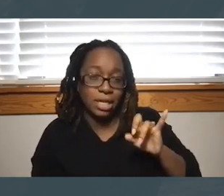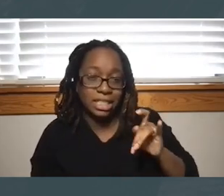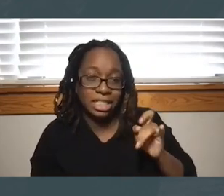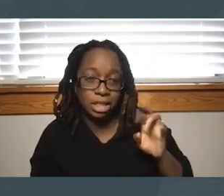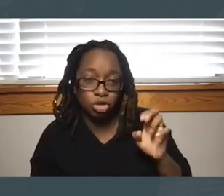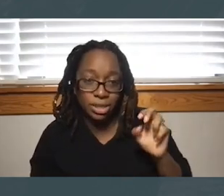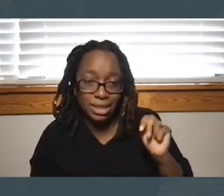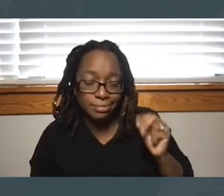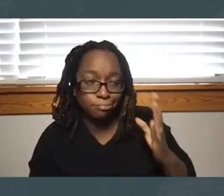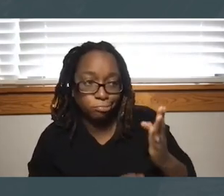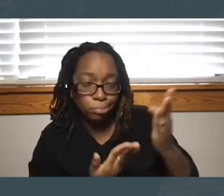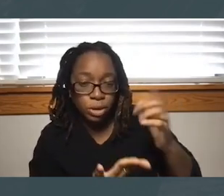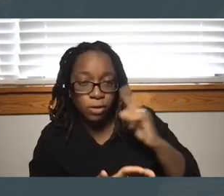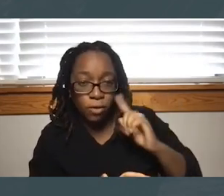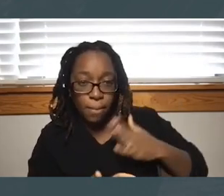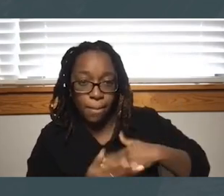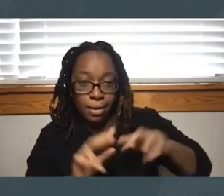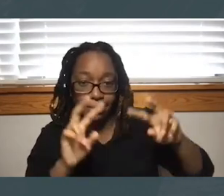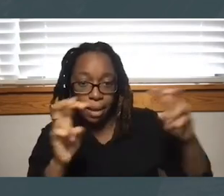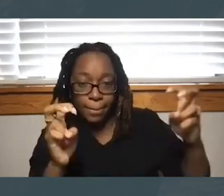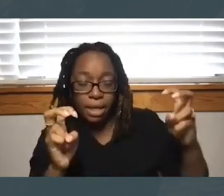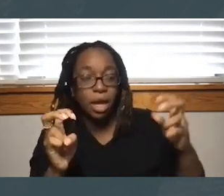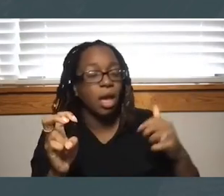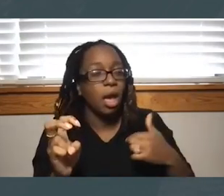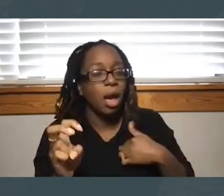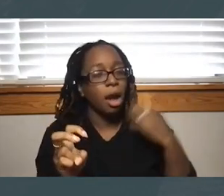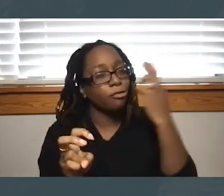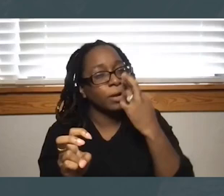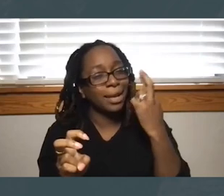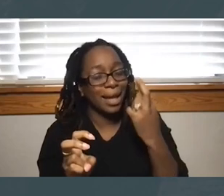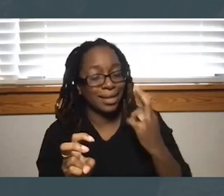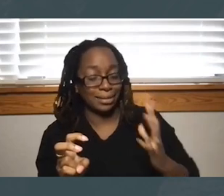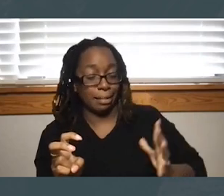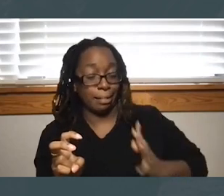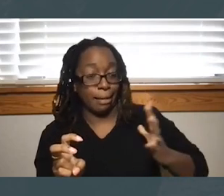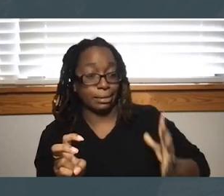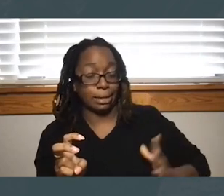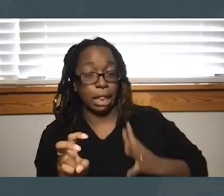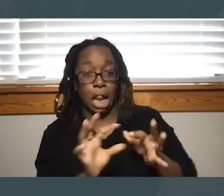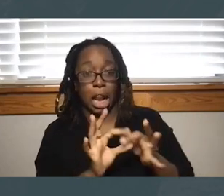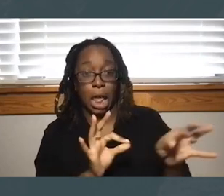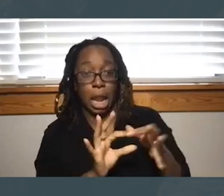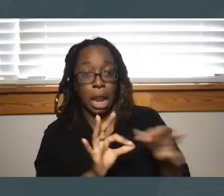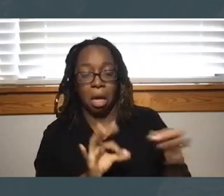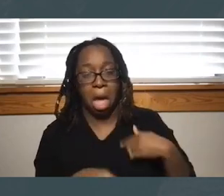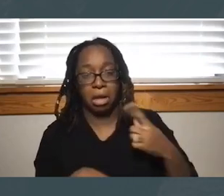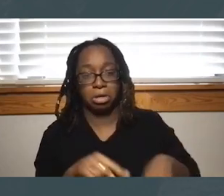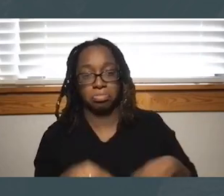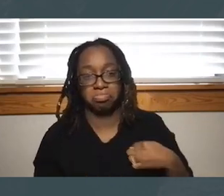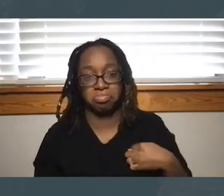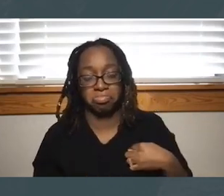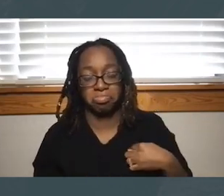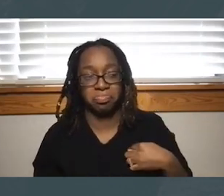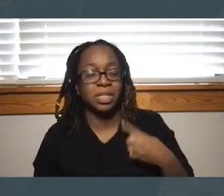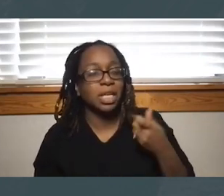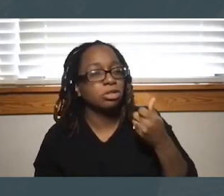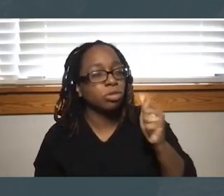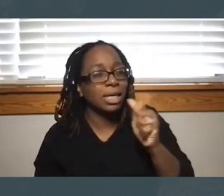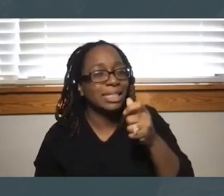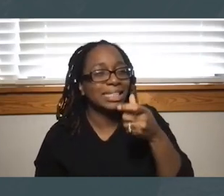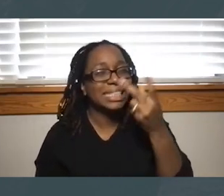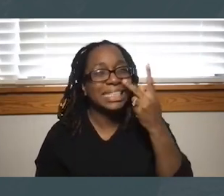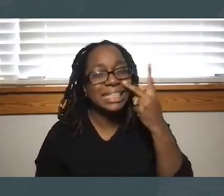I could no longer write like the classical way. I was trying to, return or find some other way